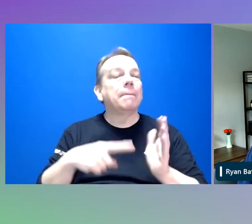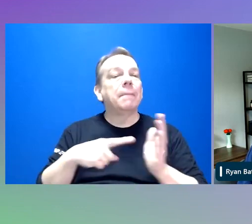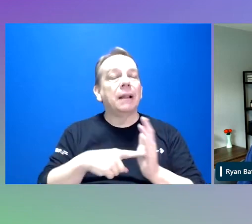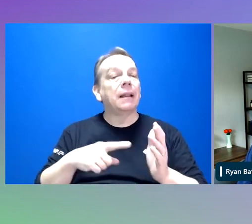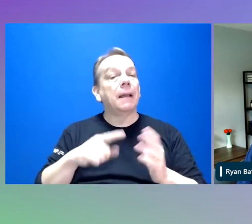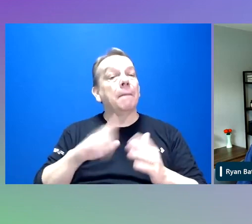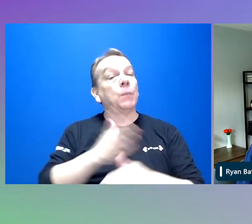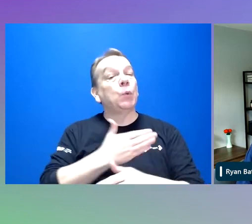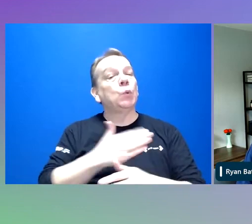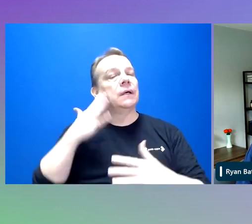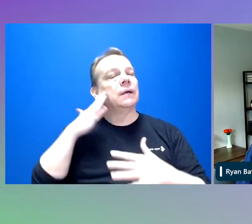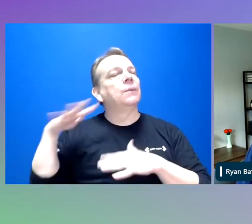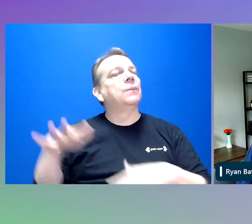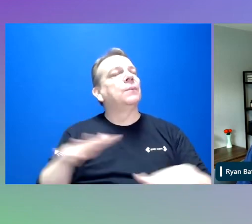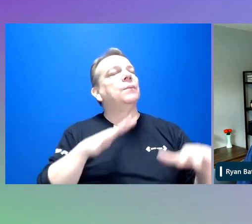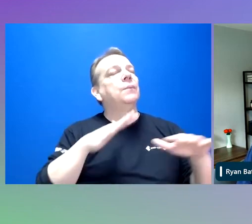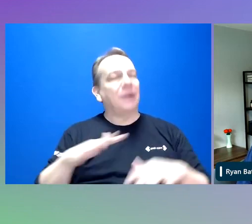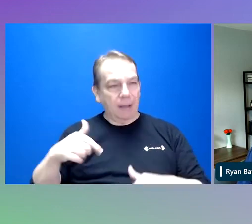or somewhere nice.